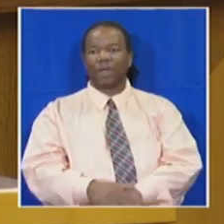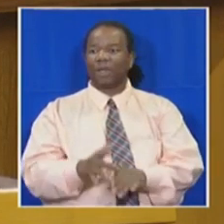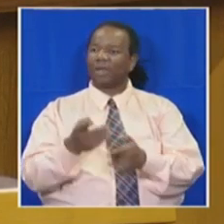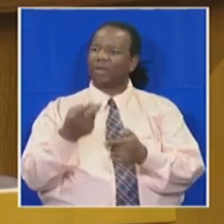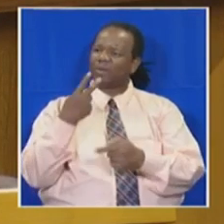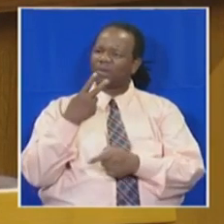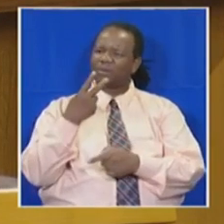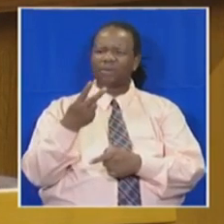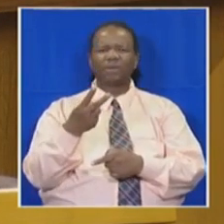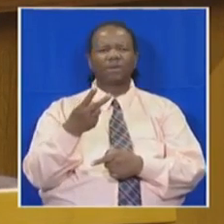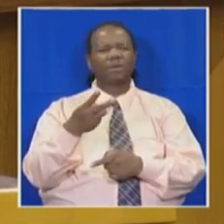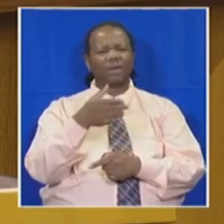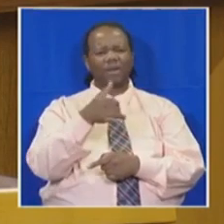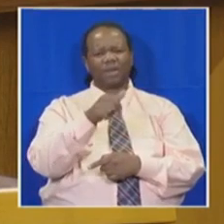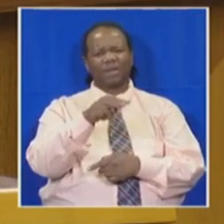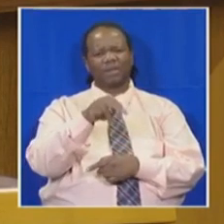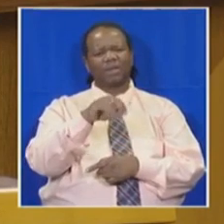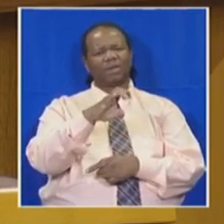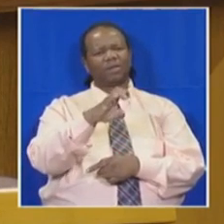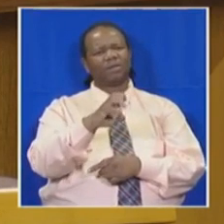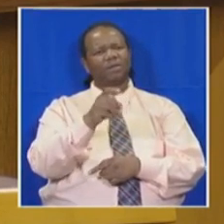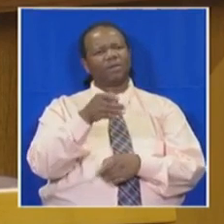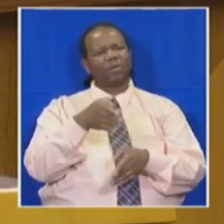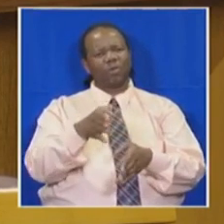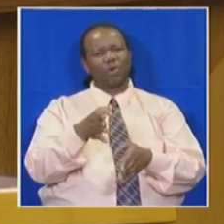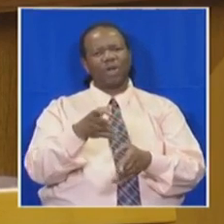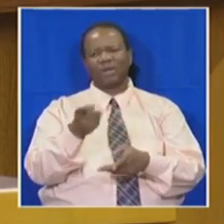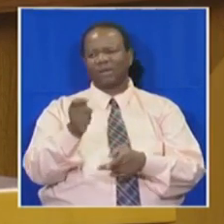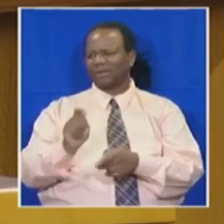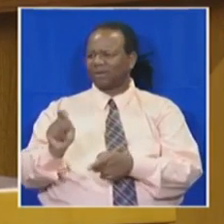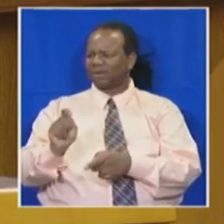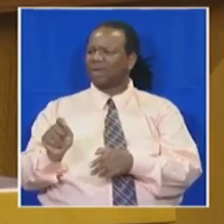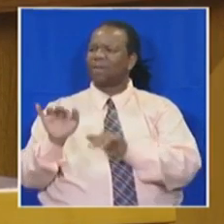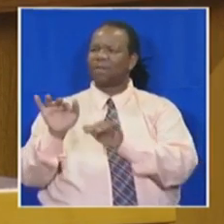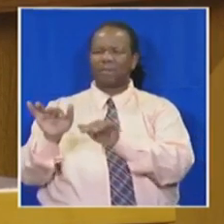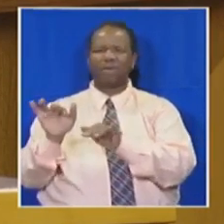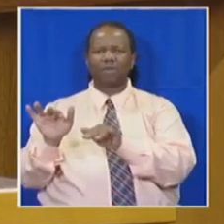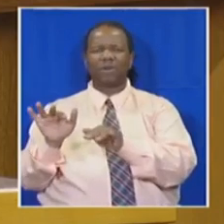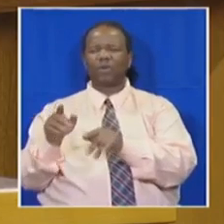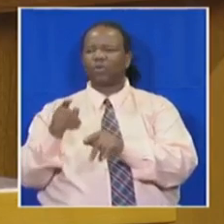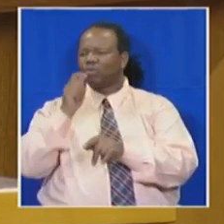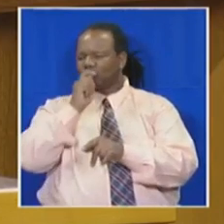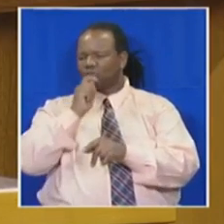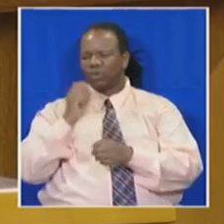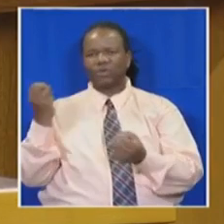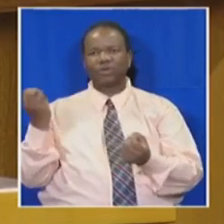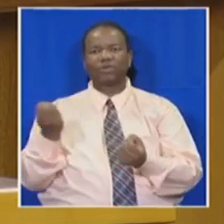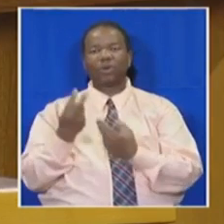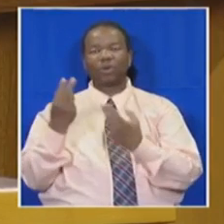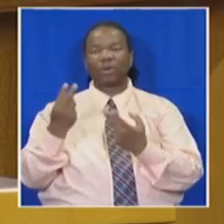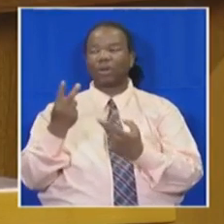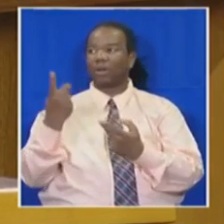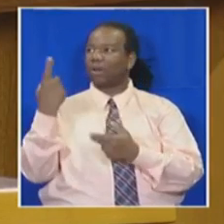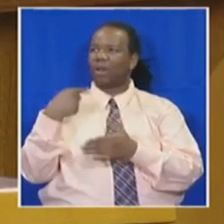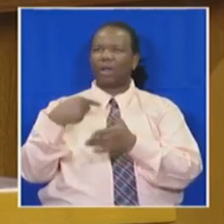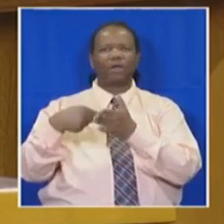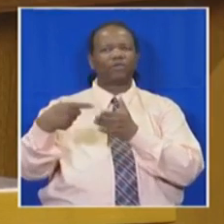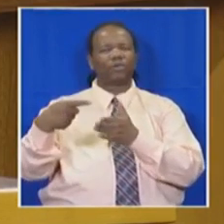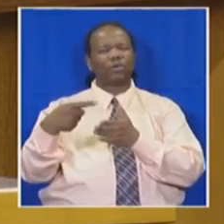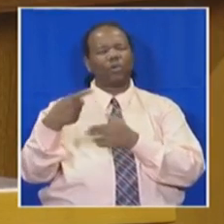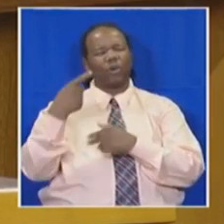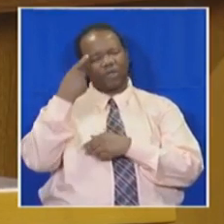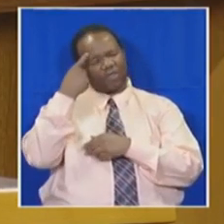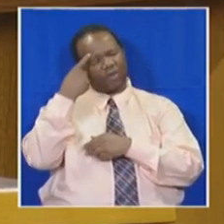Ohloniphekile. Besinethemba ke ngosonto edlule ukuthi uma wethula inkulumo yakho yesimo salelizwe uzoba